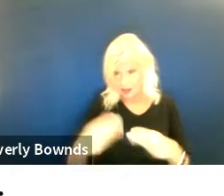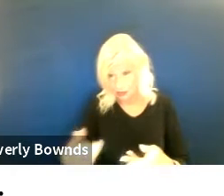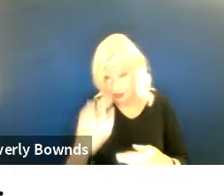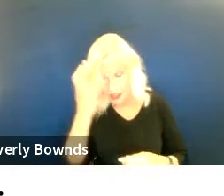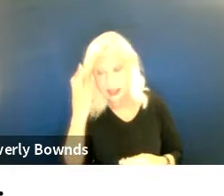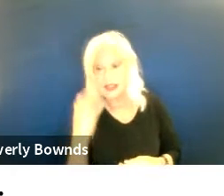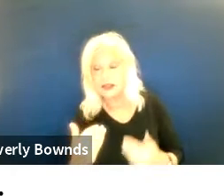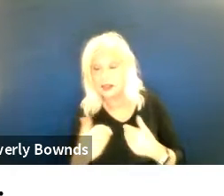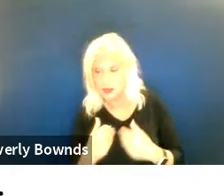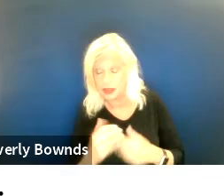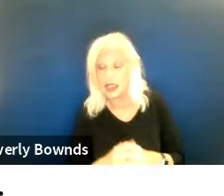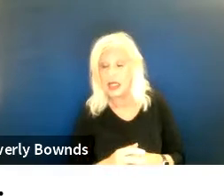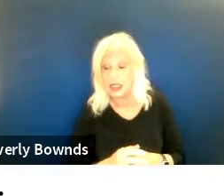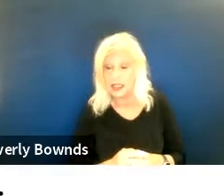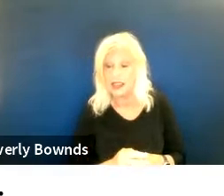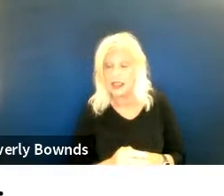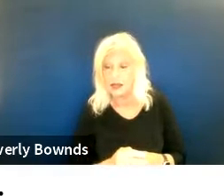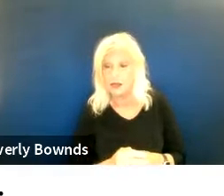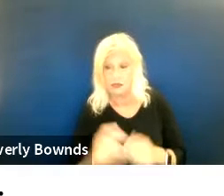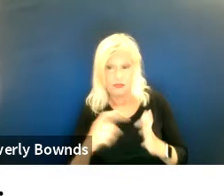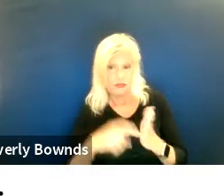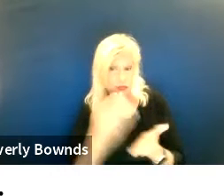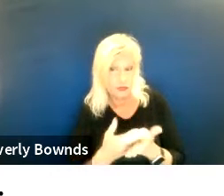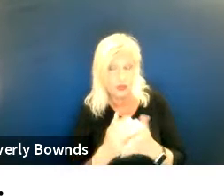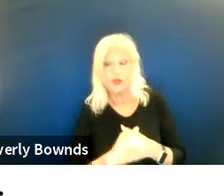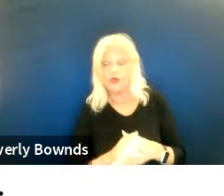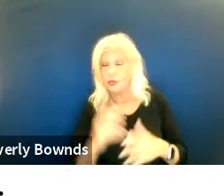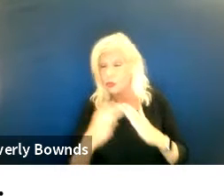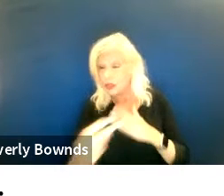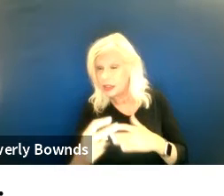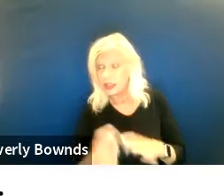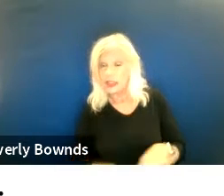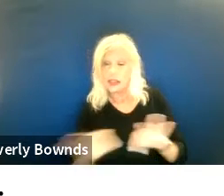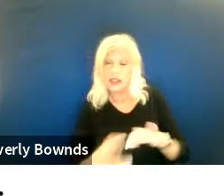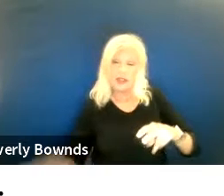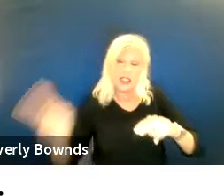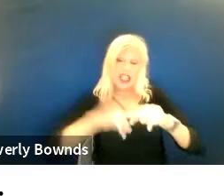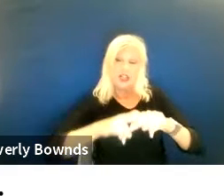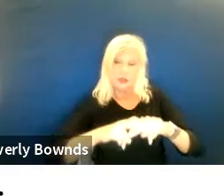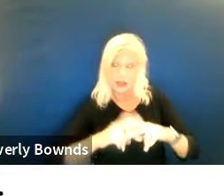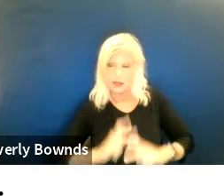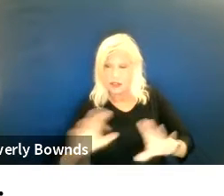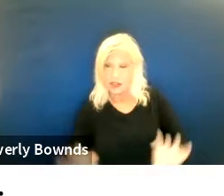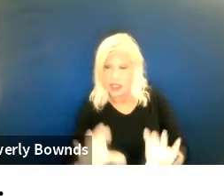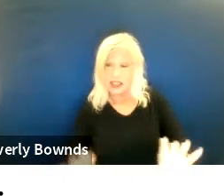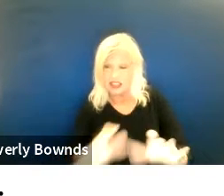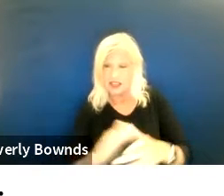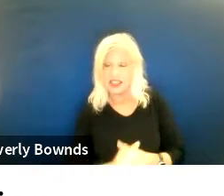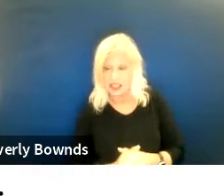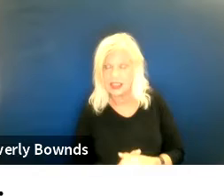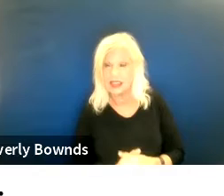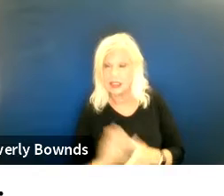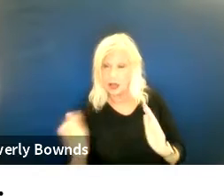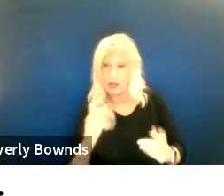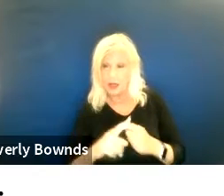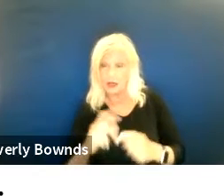We hypothesize that there will be a significant increase in physical activity in end-to-end and set participants when compared to